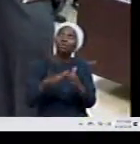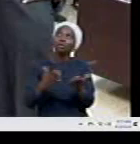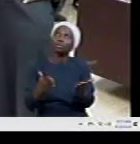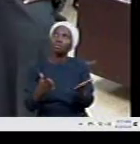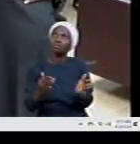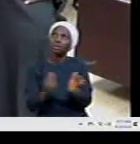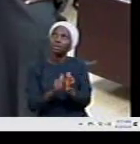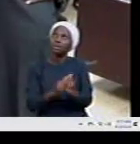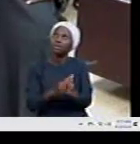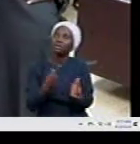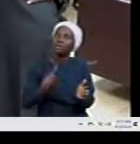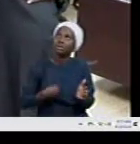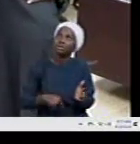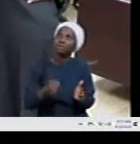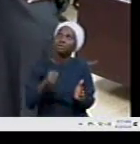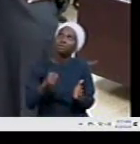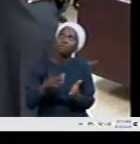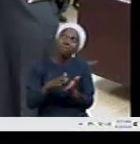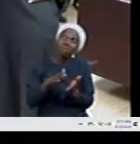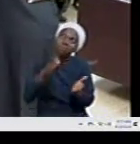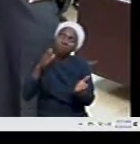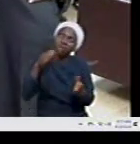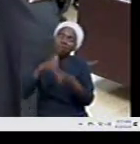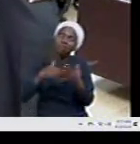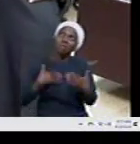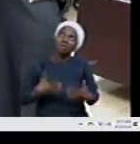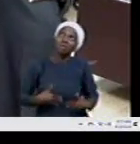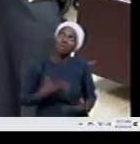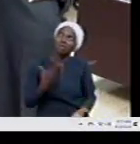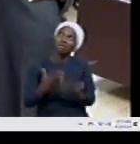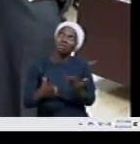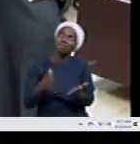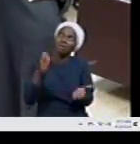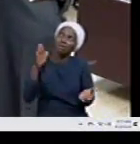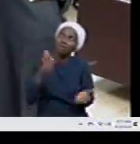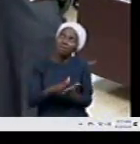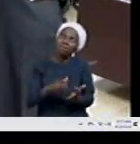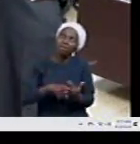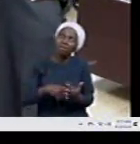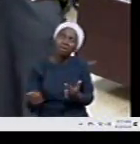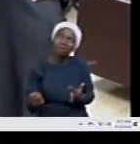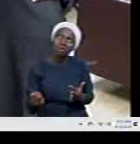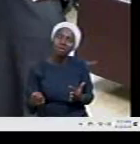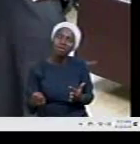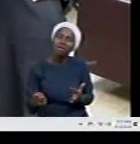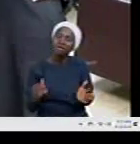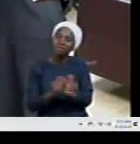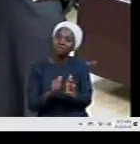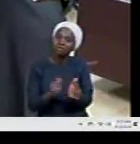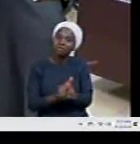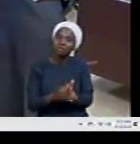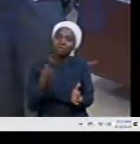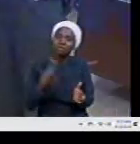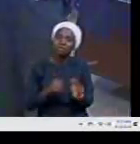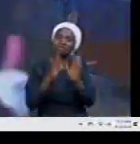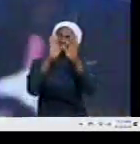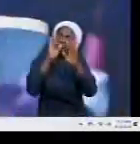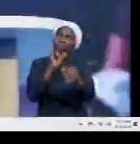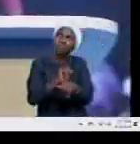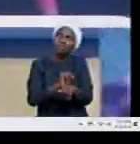the hernia might vanish away, that the swelling might vanish away, that the